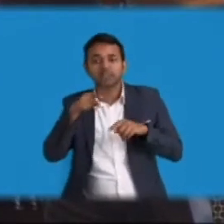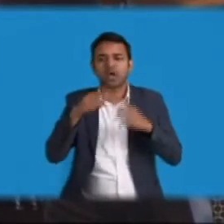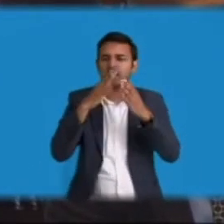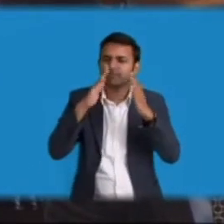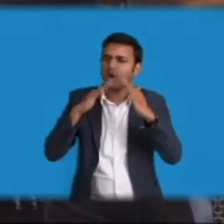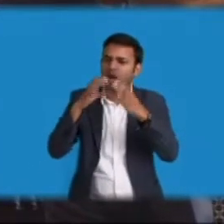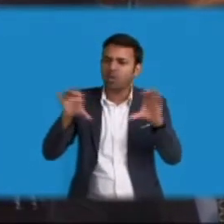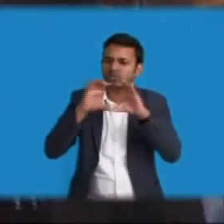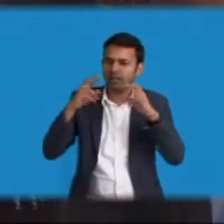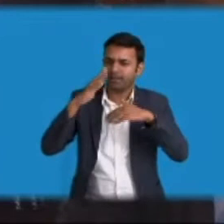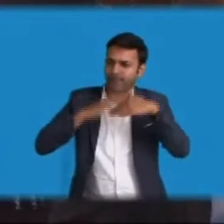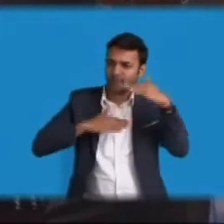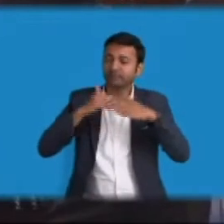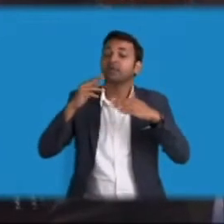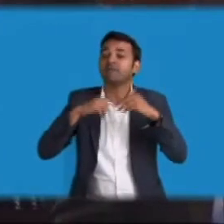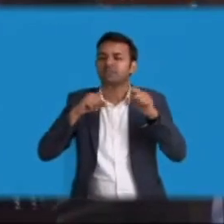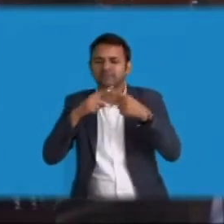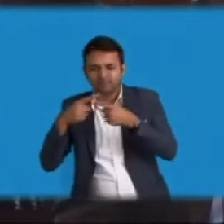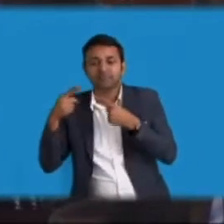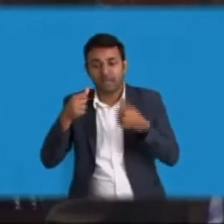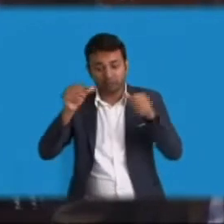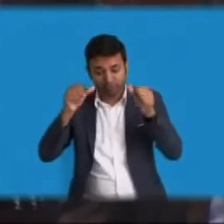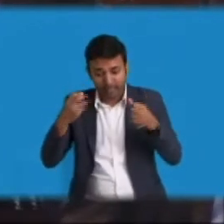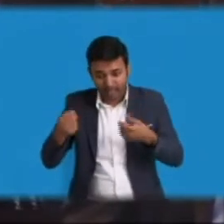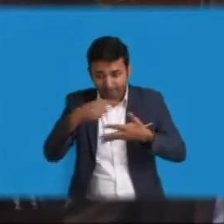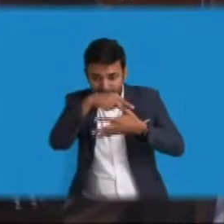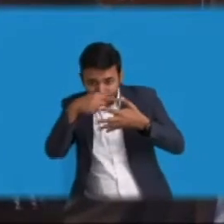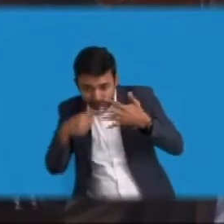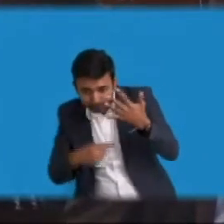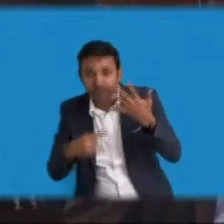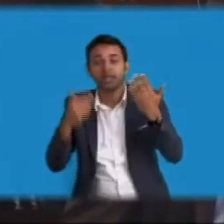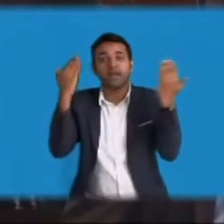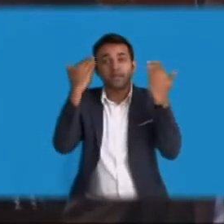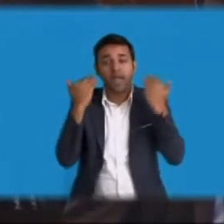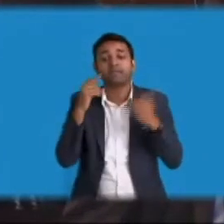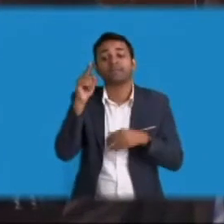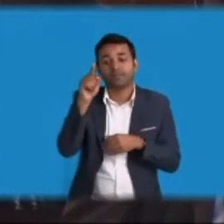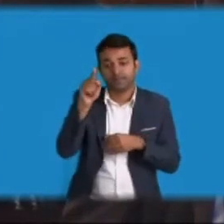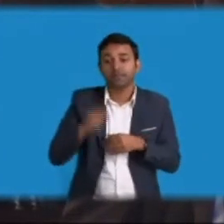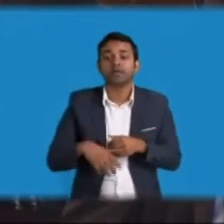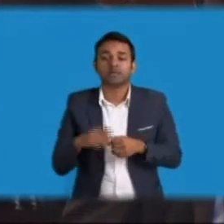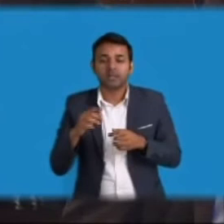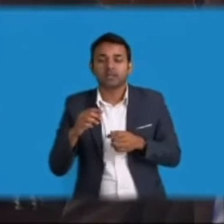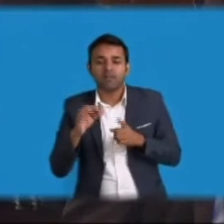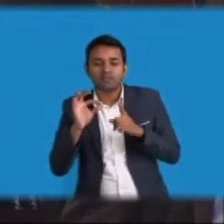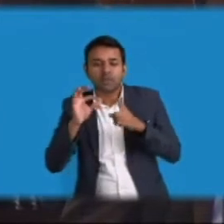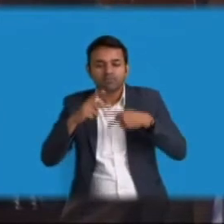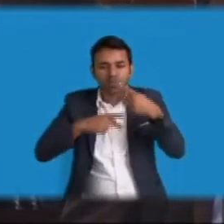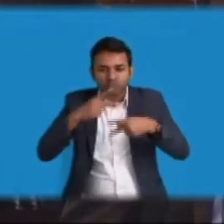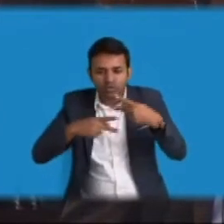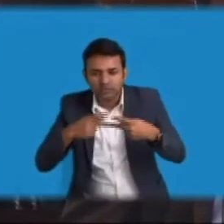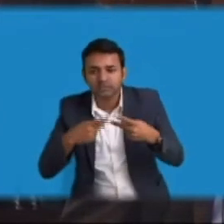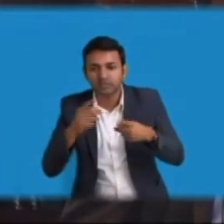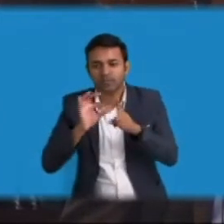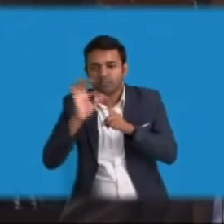these achievements. Madam Speaker, with an aim to promote small and medium business in our town centres, municipal councils